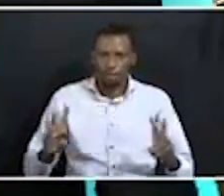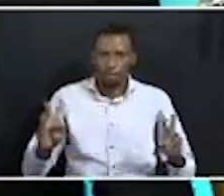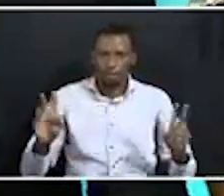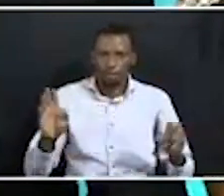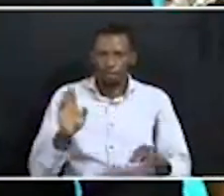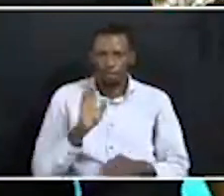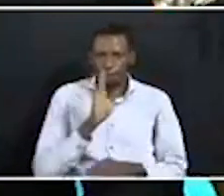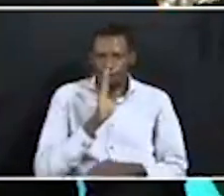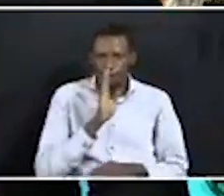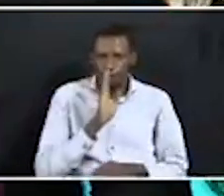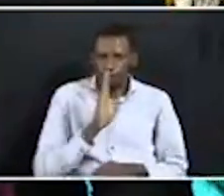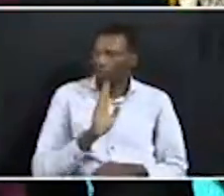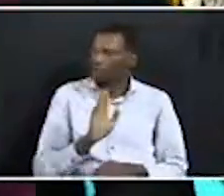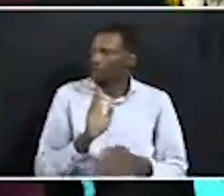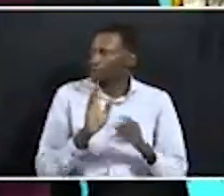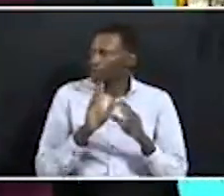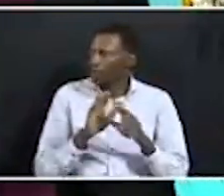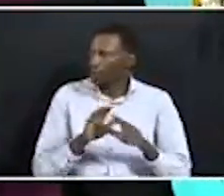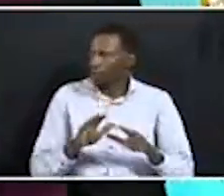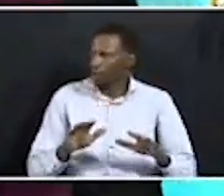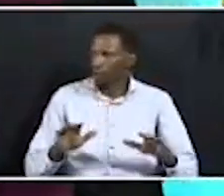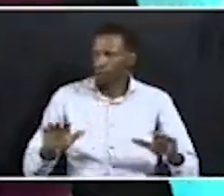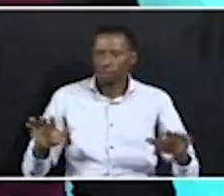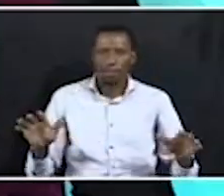Peace, peace, be